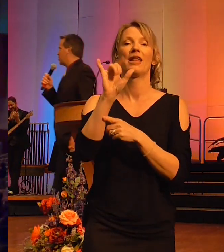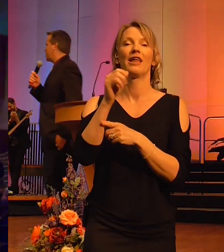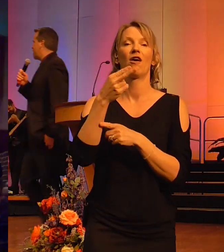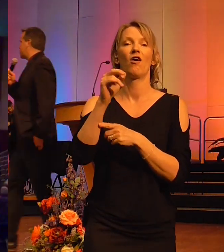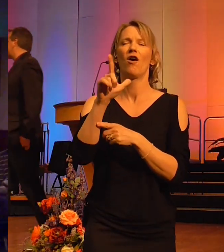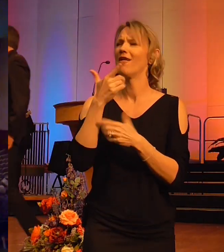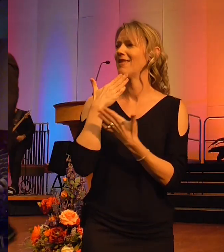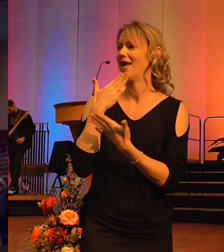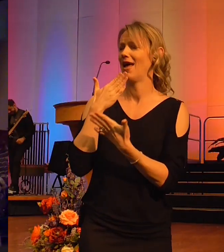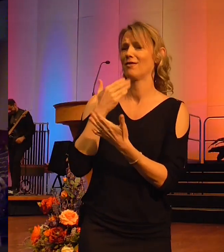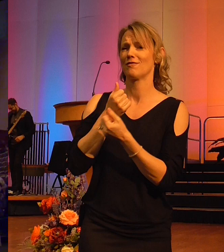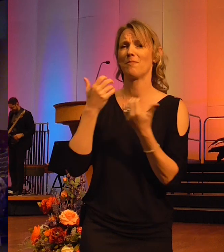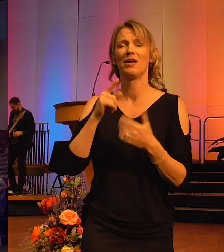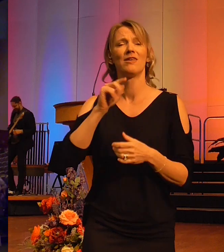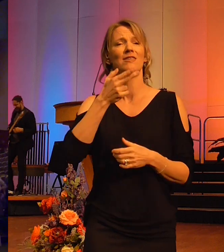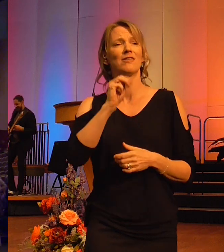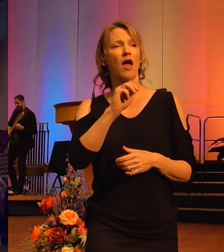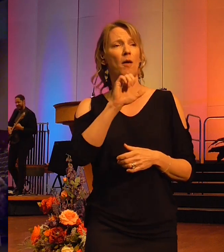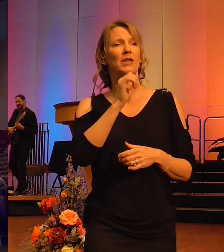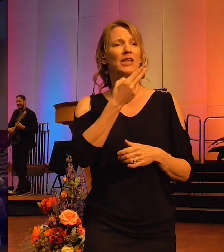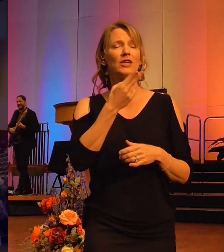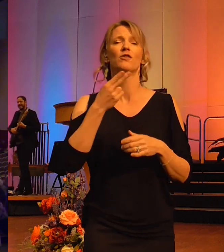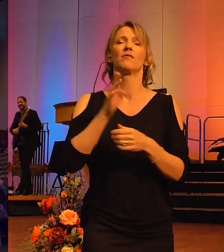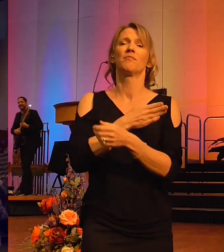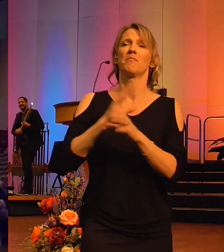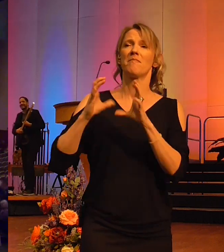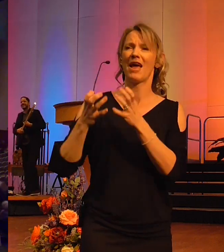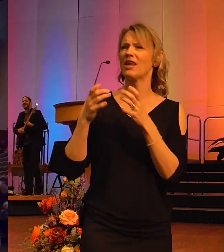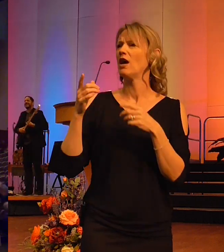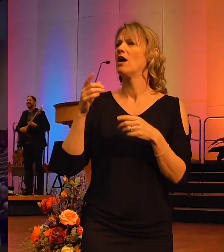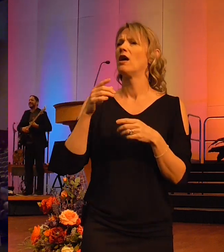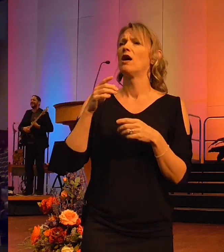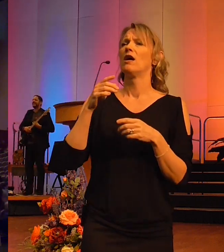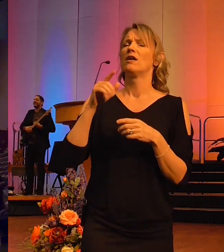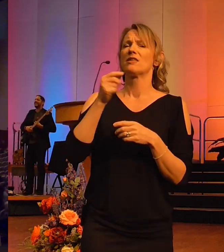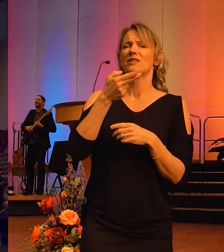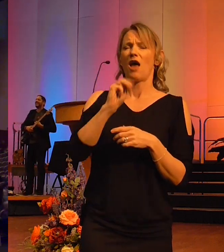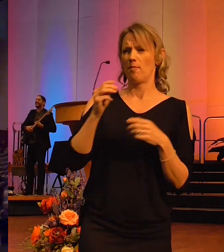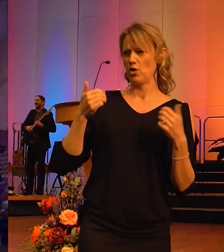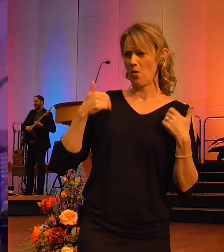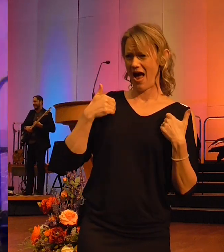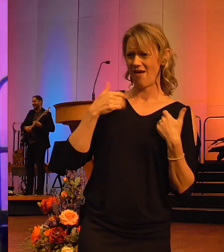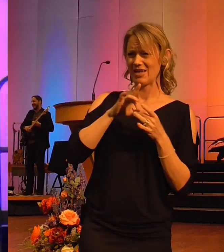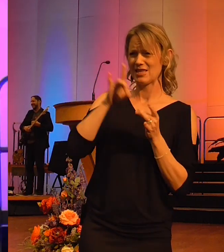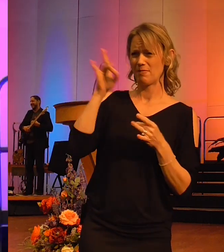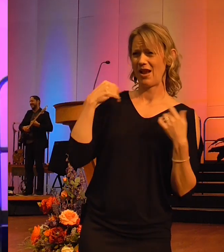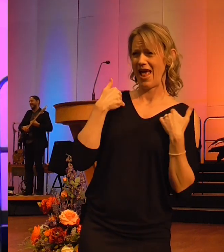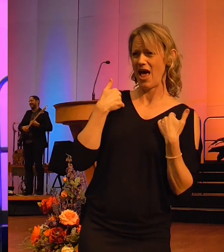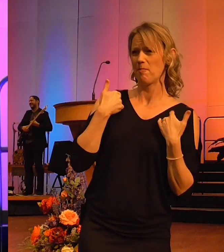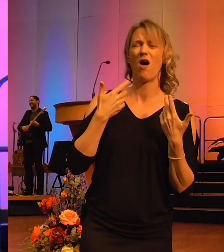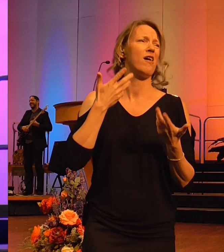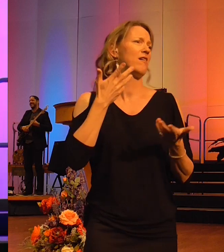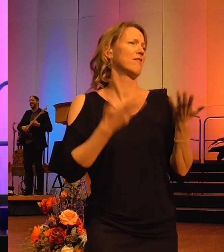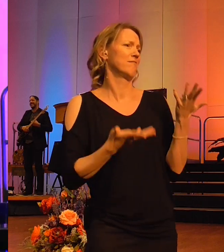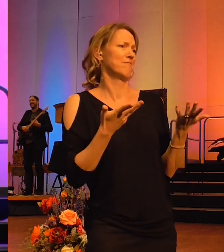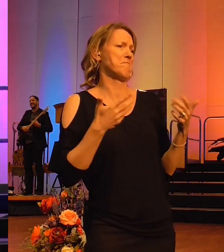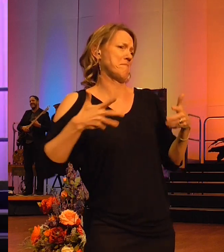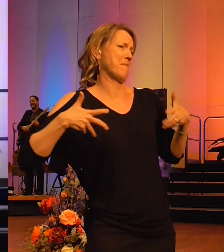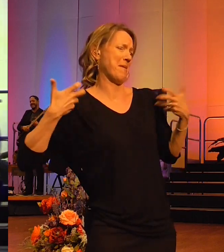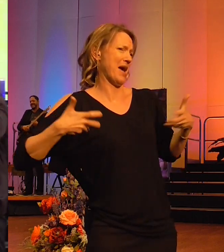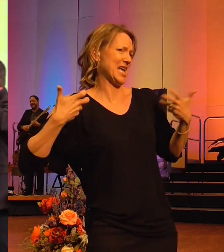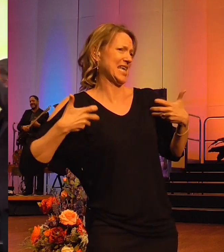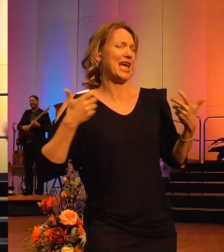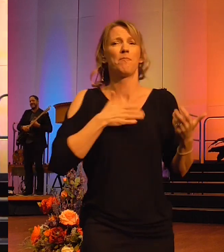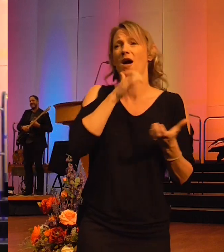Bradley Hall, thank you so much. Tom Litch, Mile High Band. Tom, do you have a spirit animal? And if so, what is it? Must be a monkey. I don't